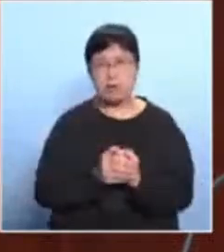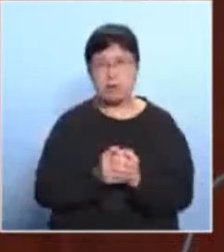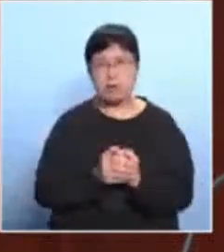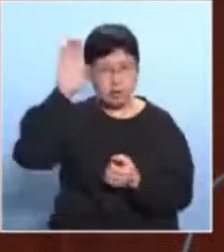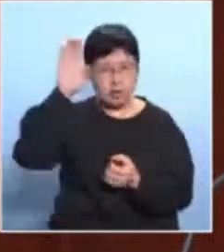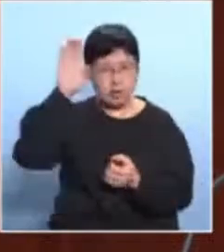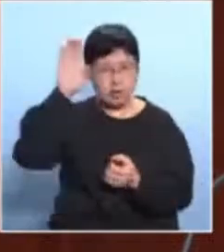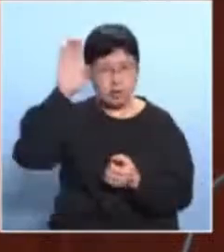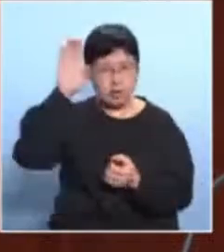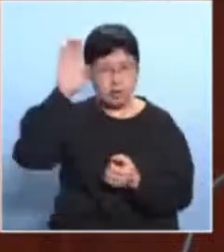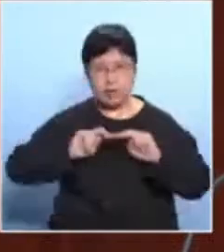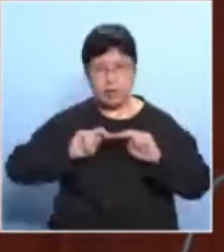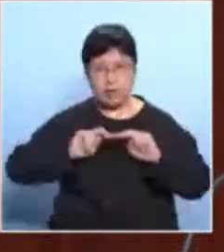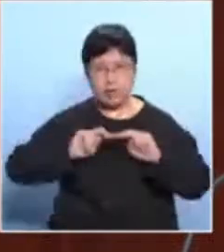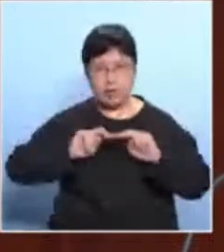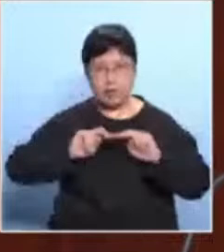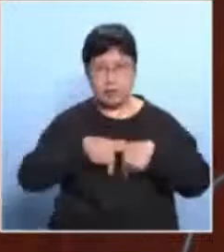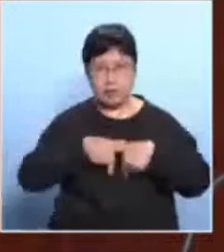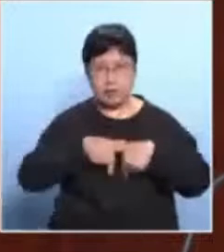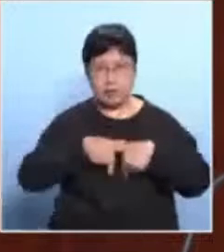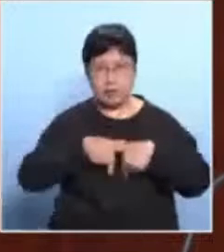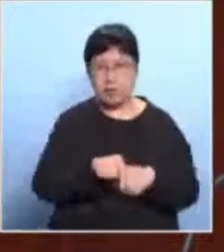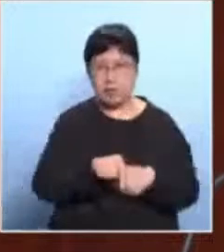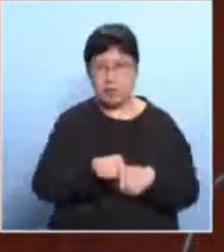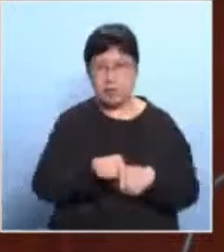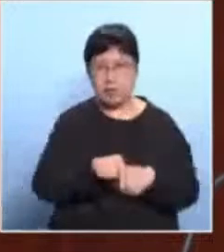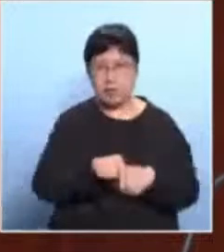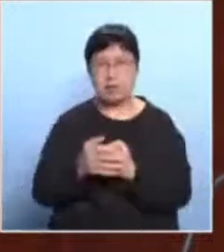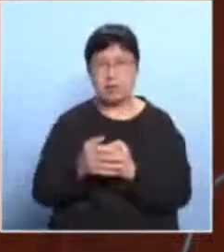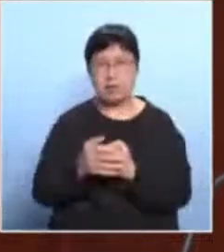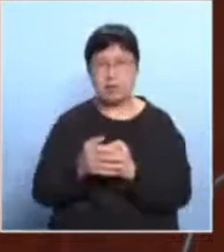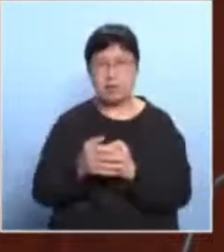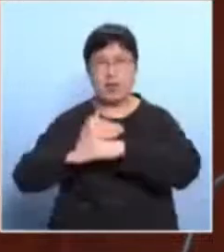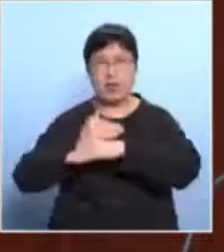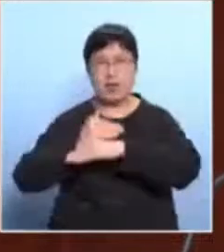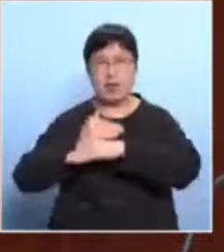3. Boundary Commerce and Industry Zone.